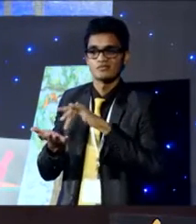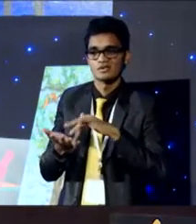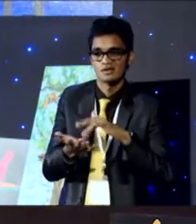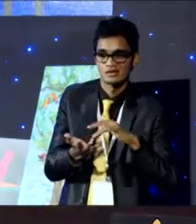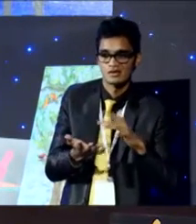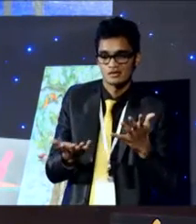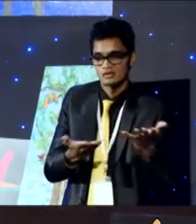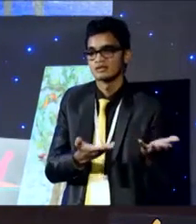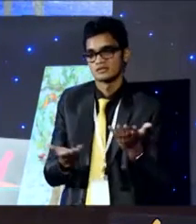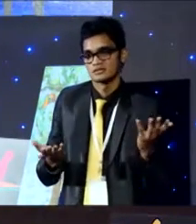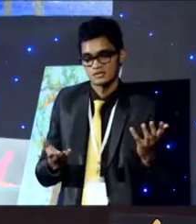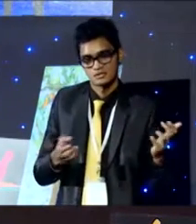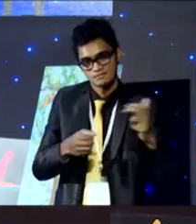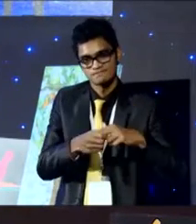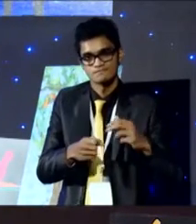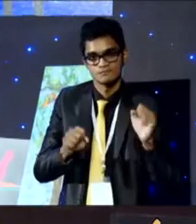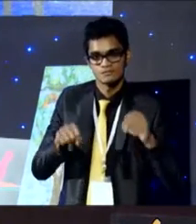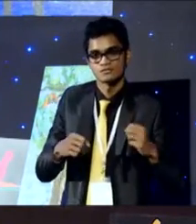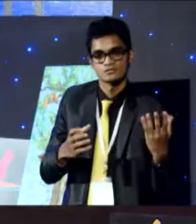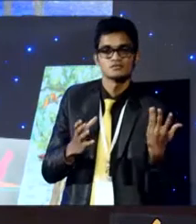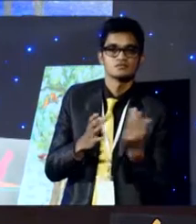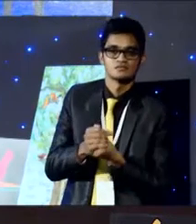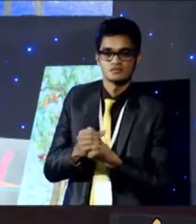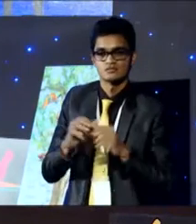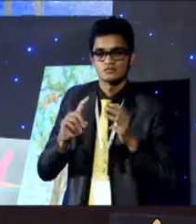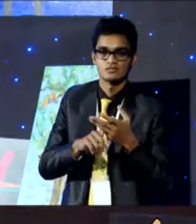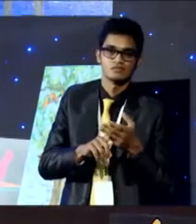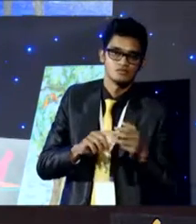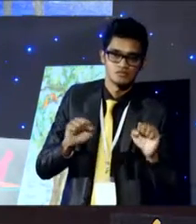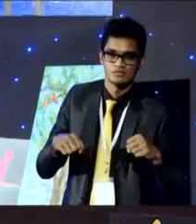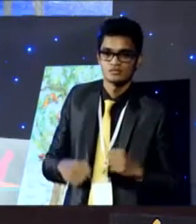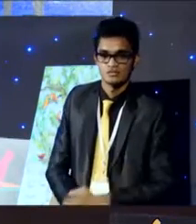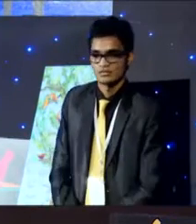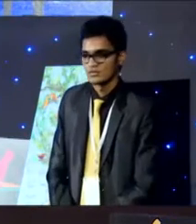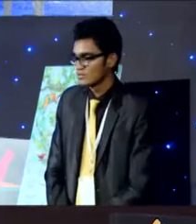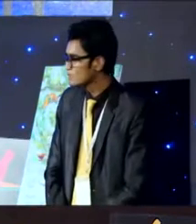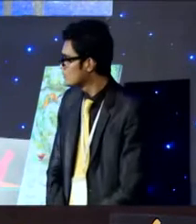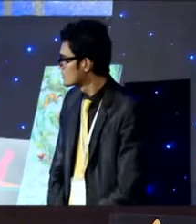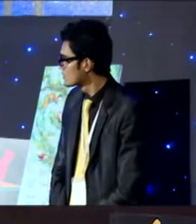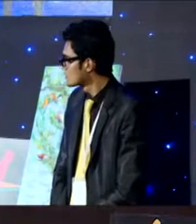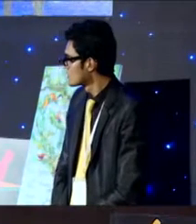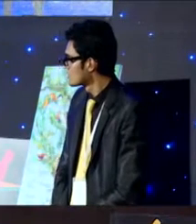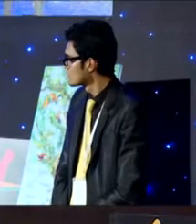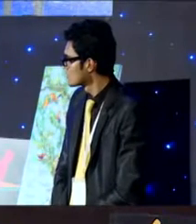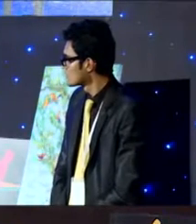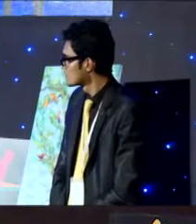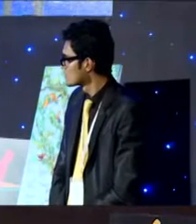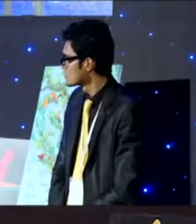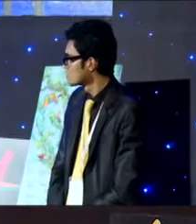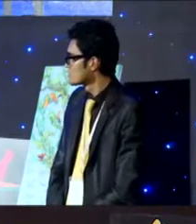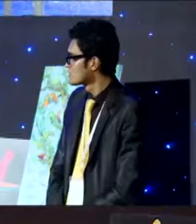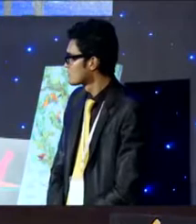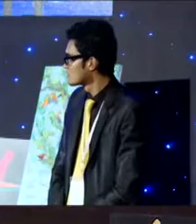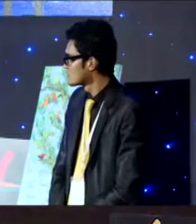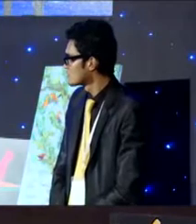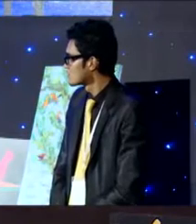diversity, disability, the best decision we made was, I allowed one of my colleagues to make was,